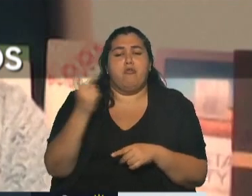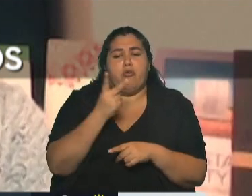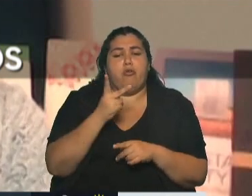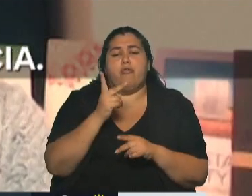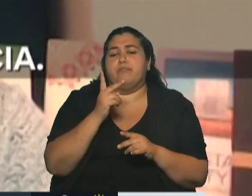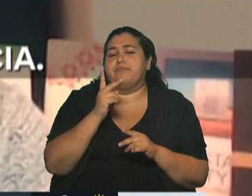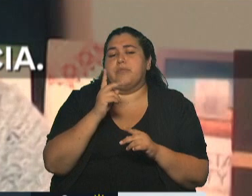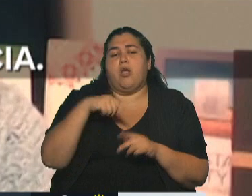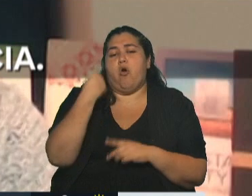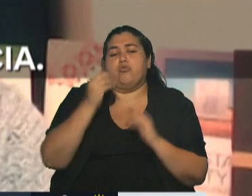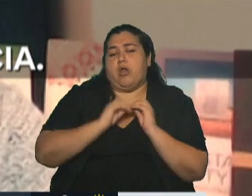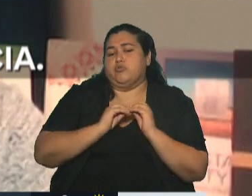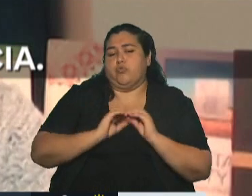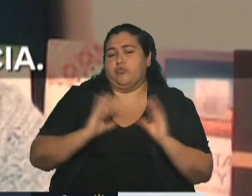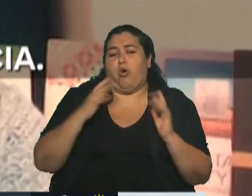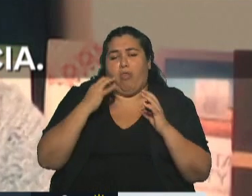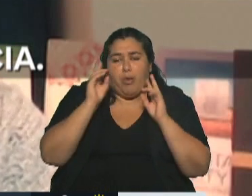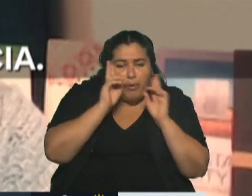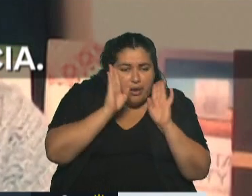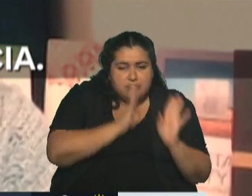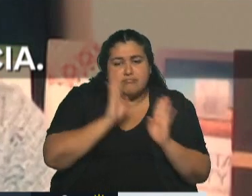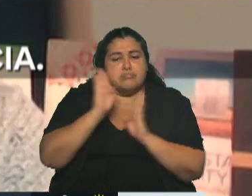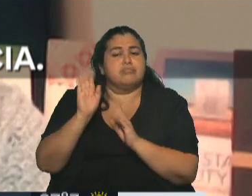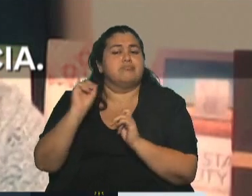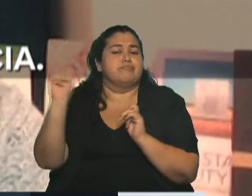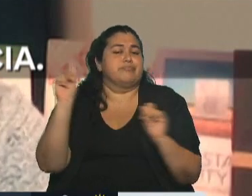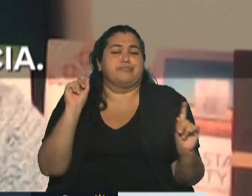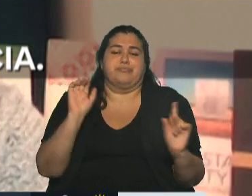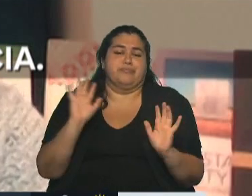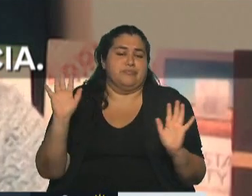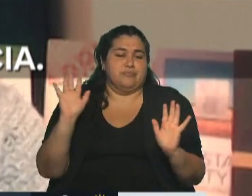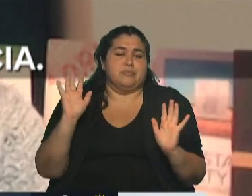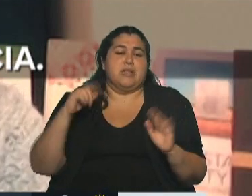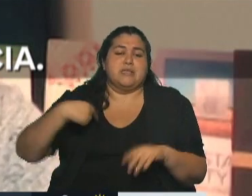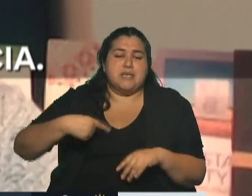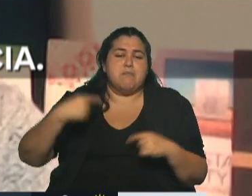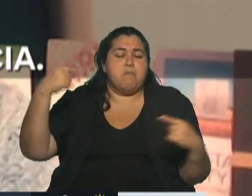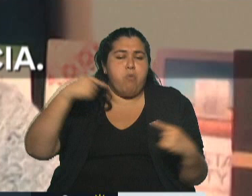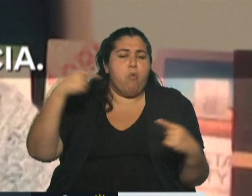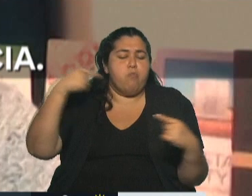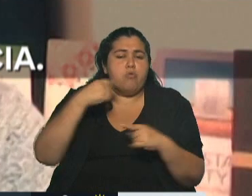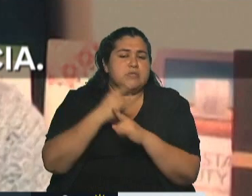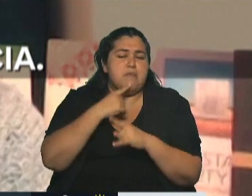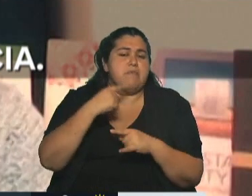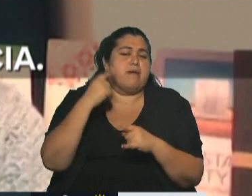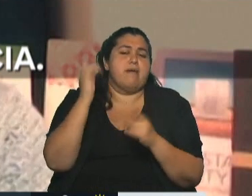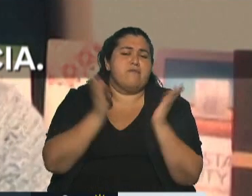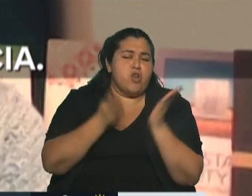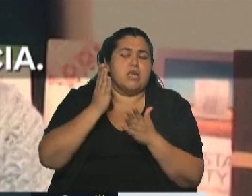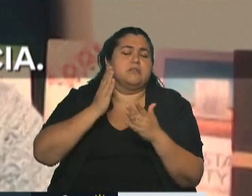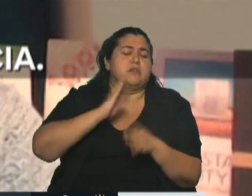other issues to deal with, and this will, it would be highly unusual if this were to rise to a very